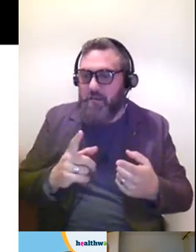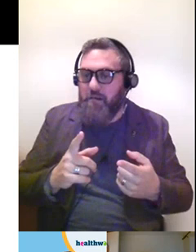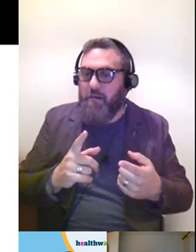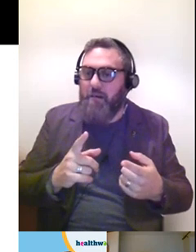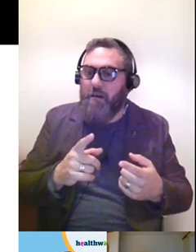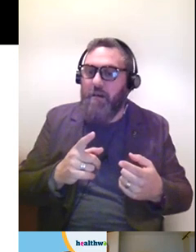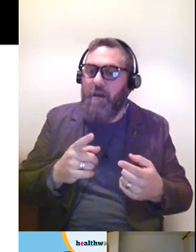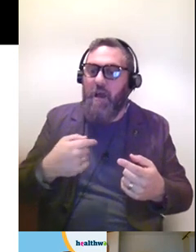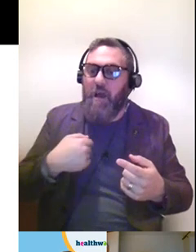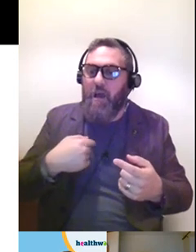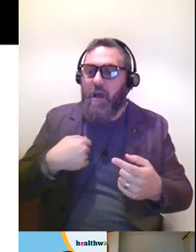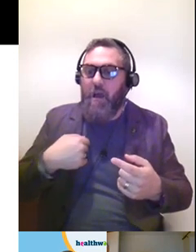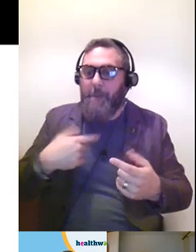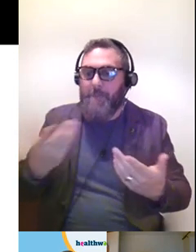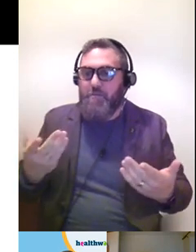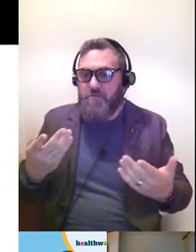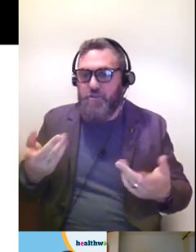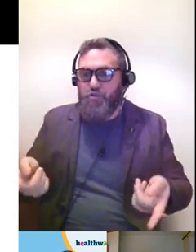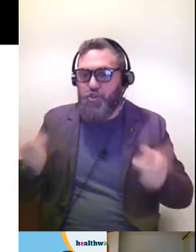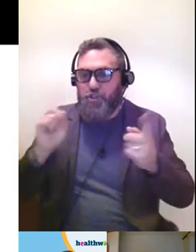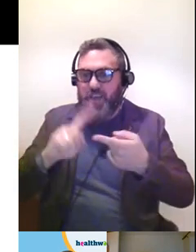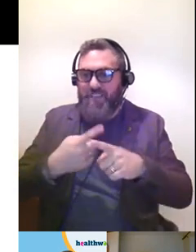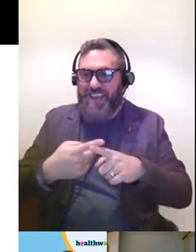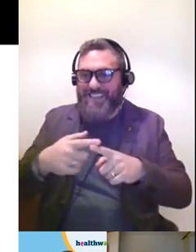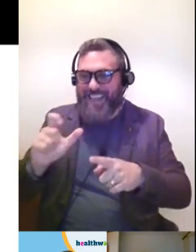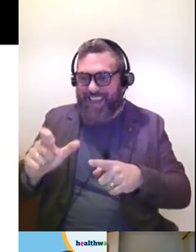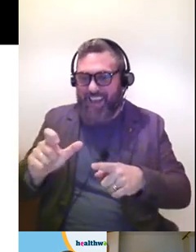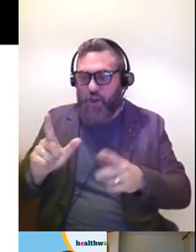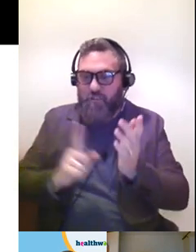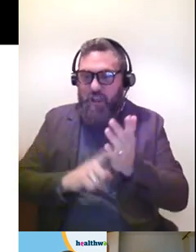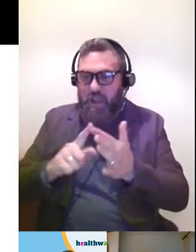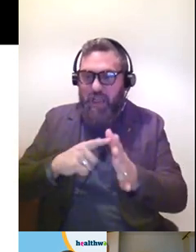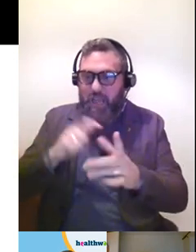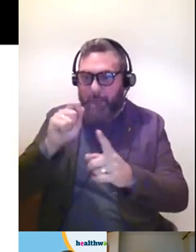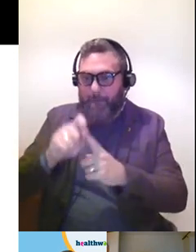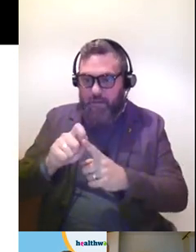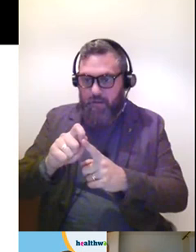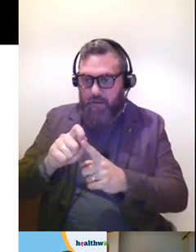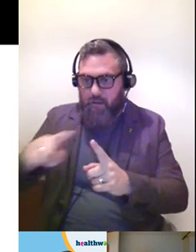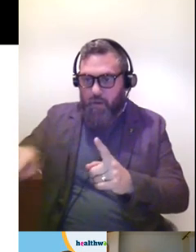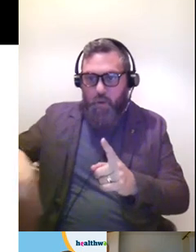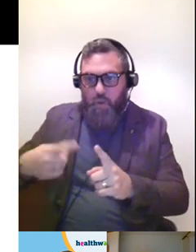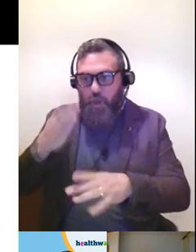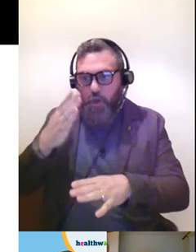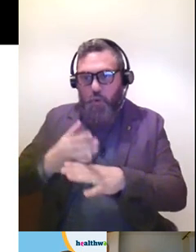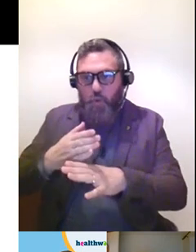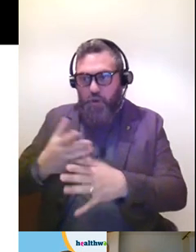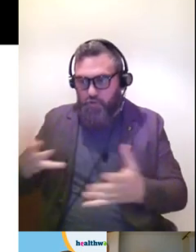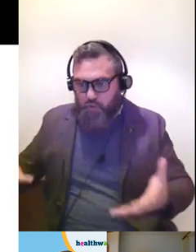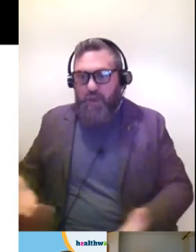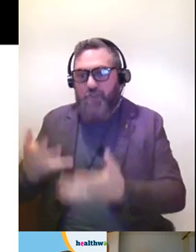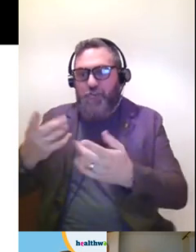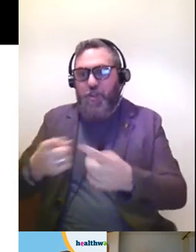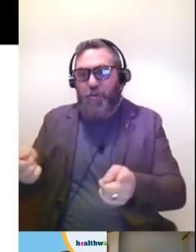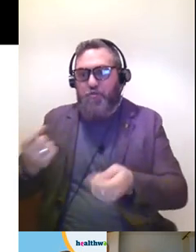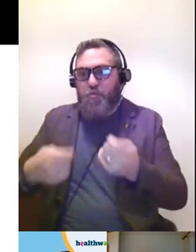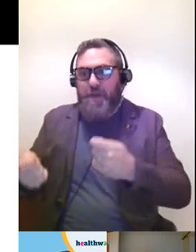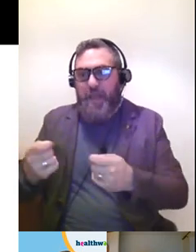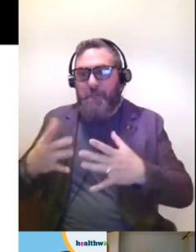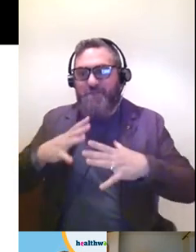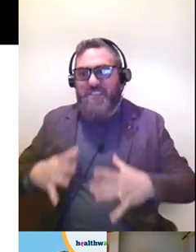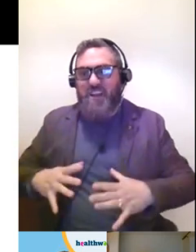Chief Executive of LEAP. LEAP is one of the 43 active partnerships that works across the country trying to get people physically active. And I think if it was anything